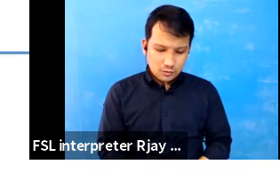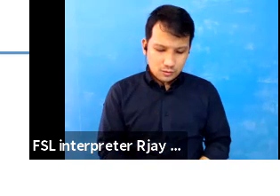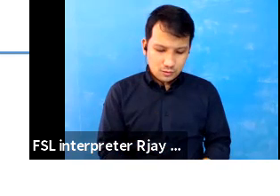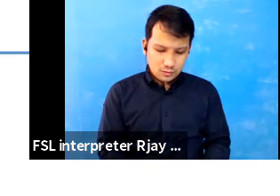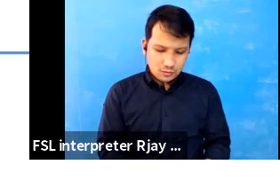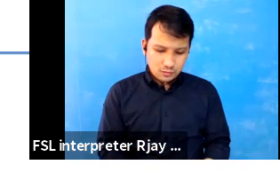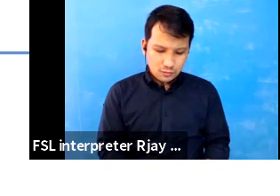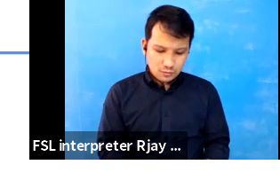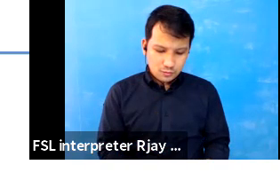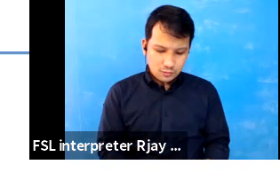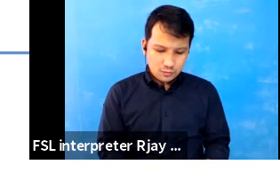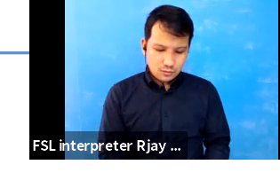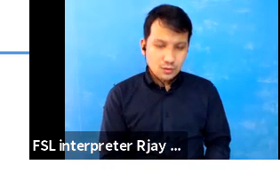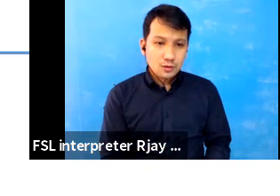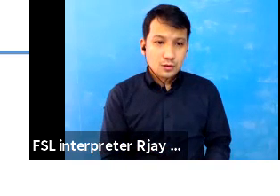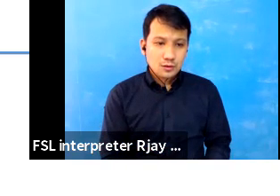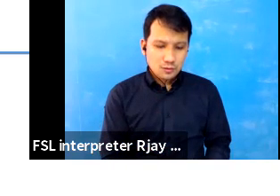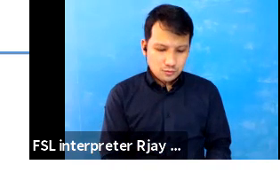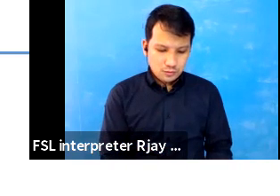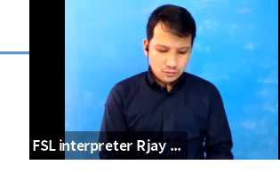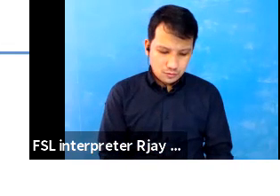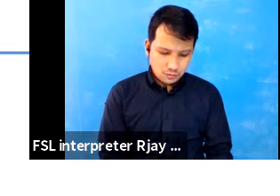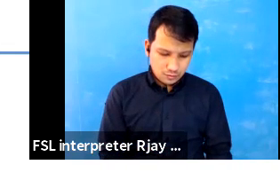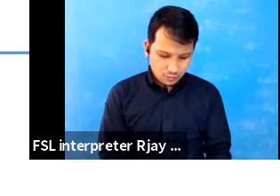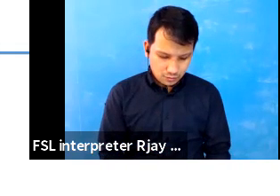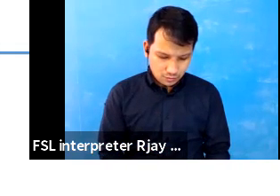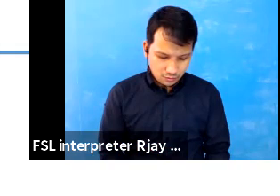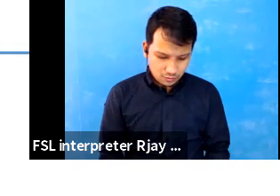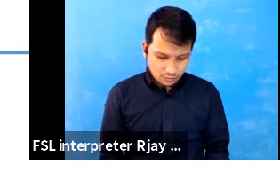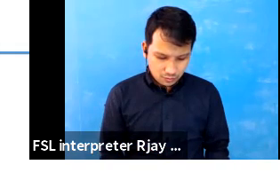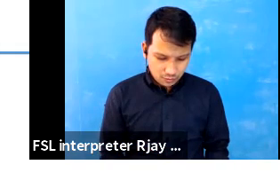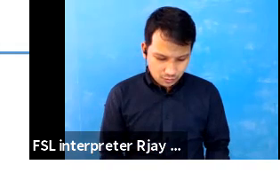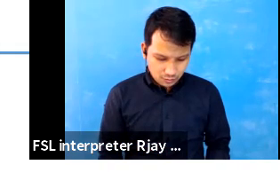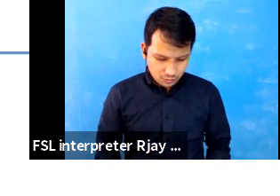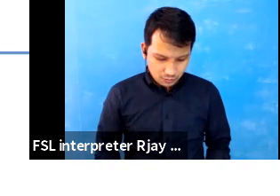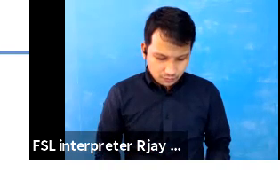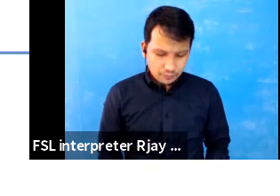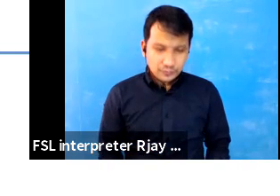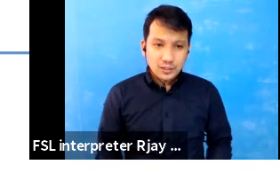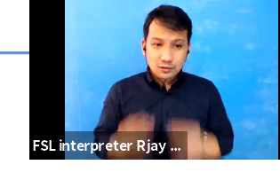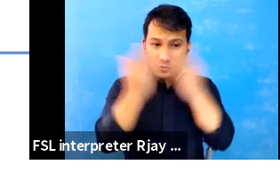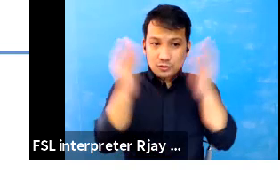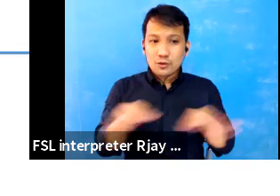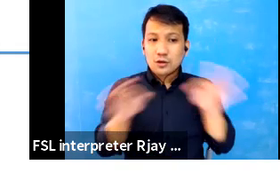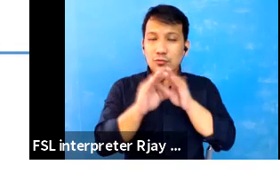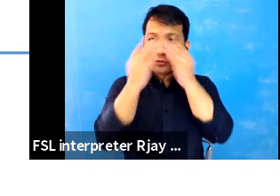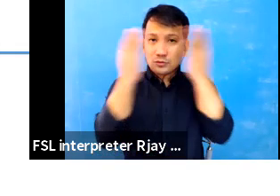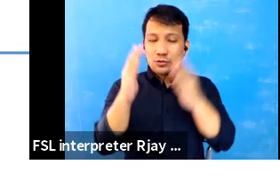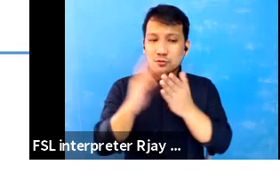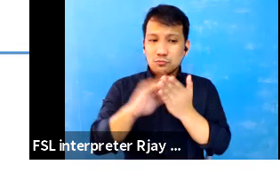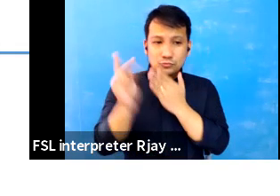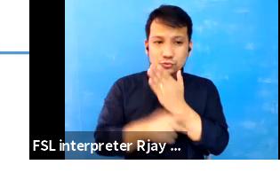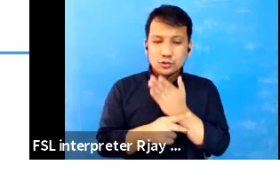basically you will see here the different programs and projects that can be done, because it is important that we do program